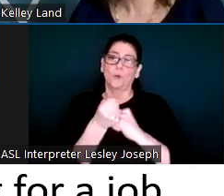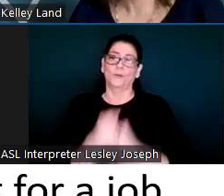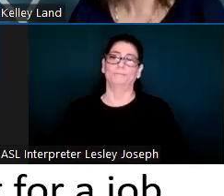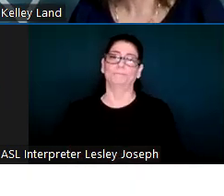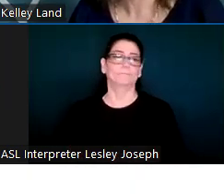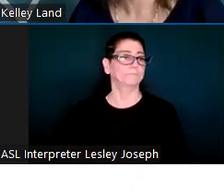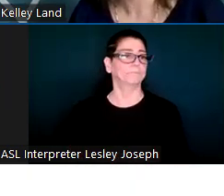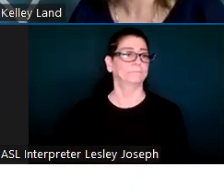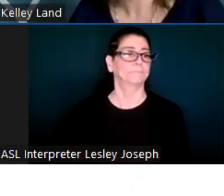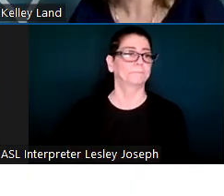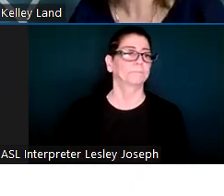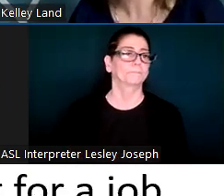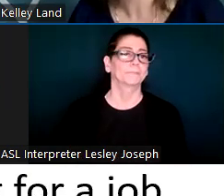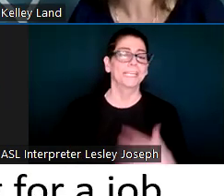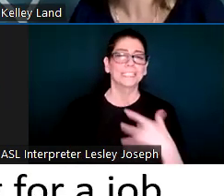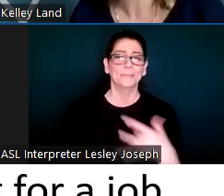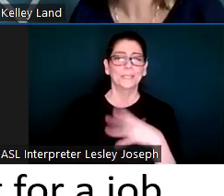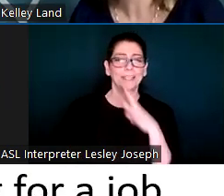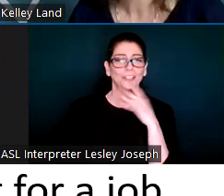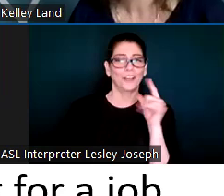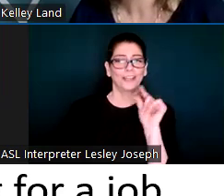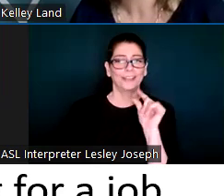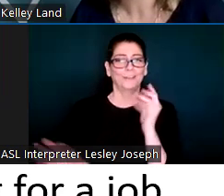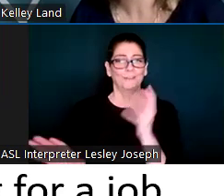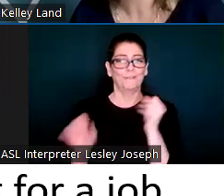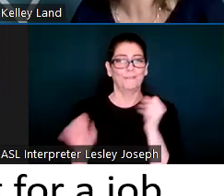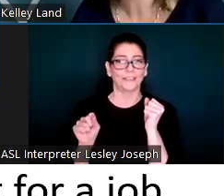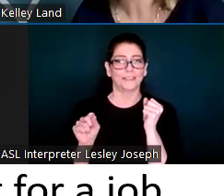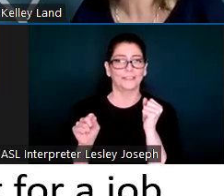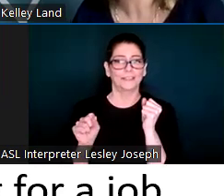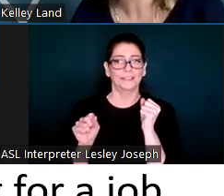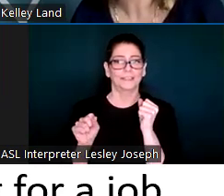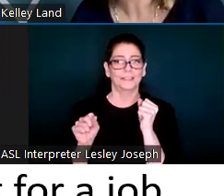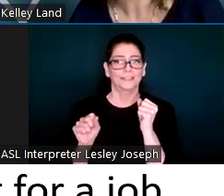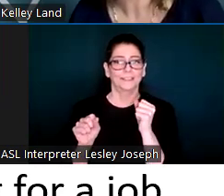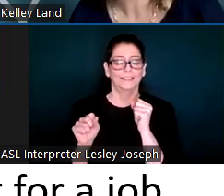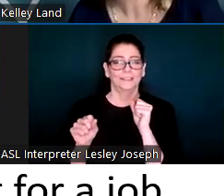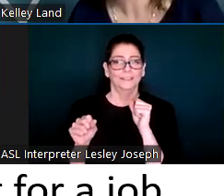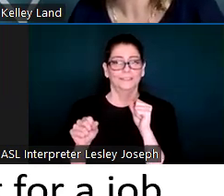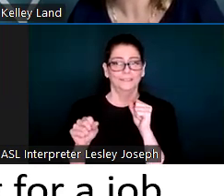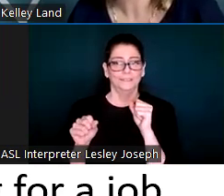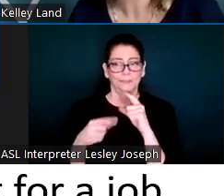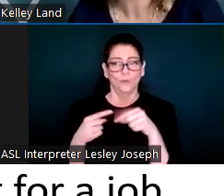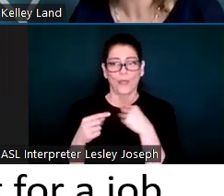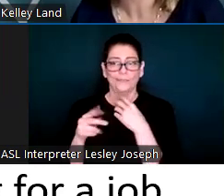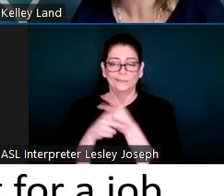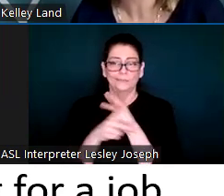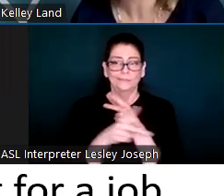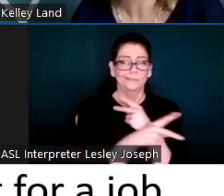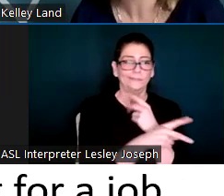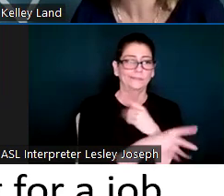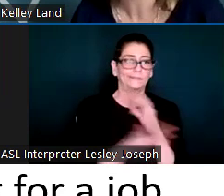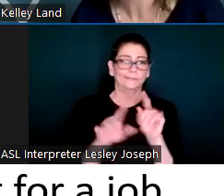I typically talk a little fast through these calculations, so I just want to pause and make sure there's no questions about this